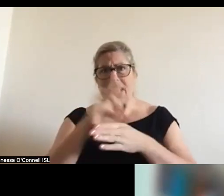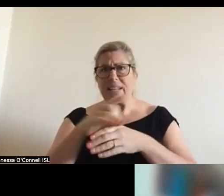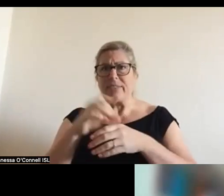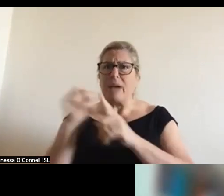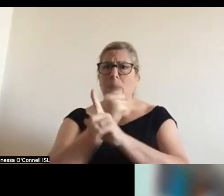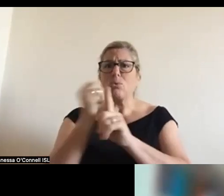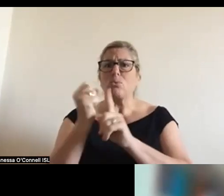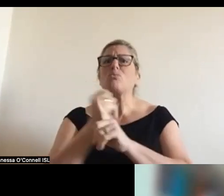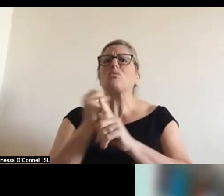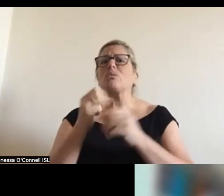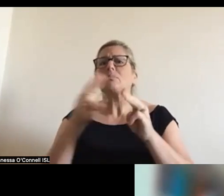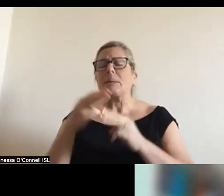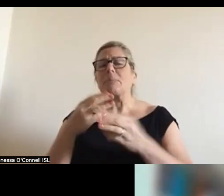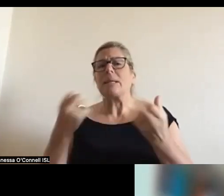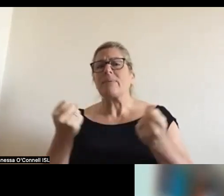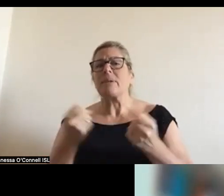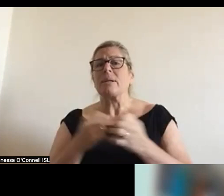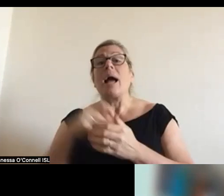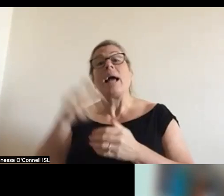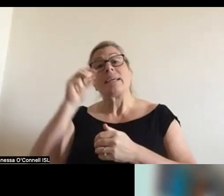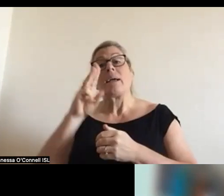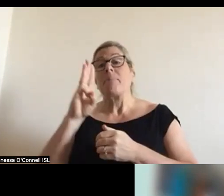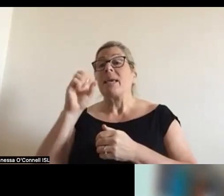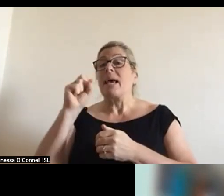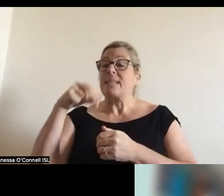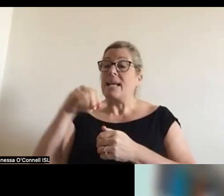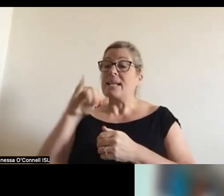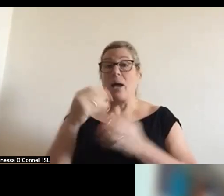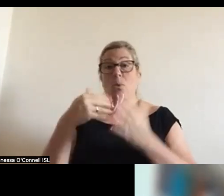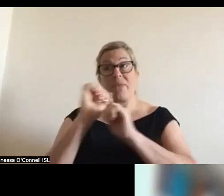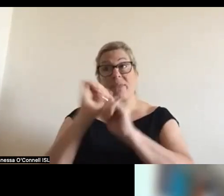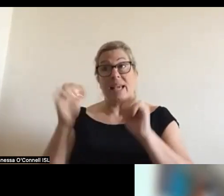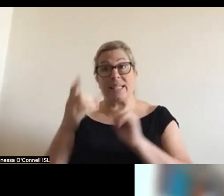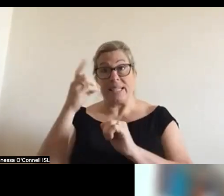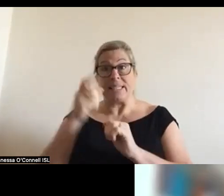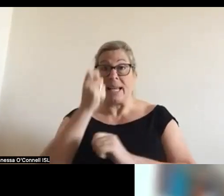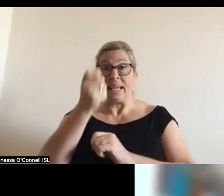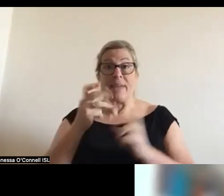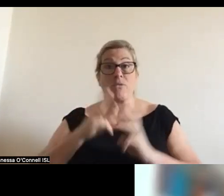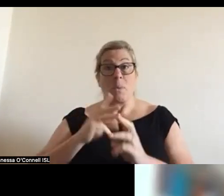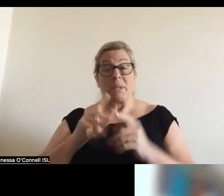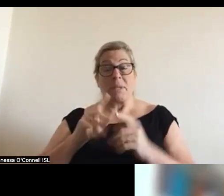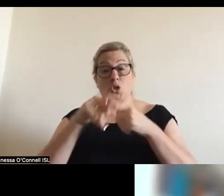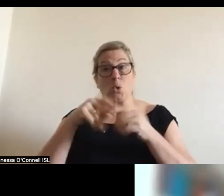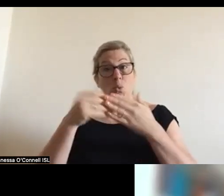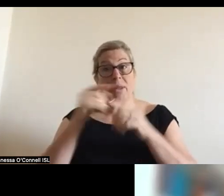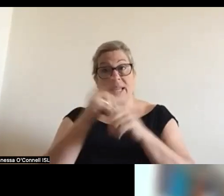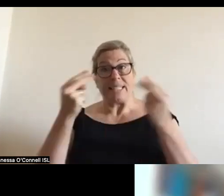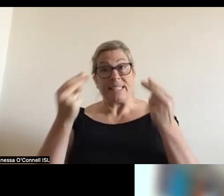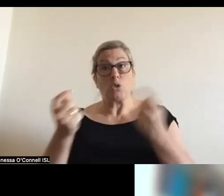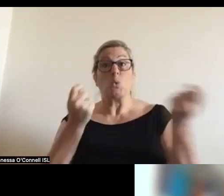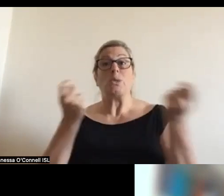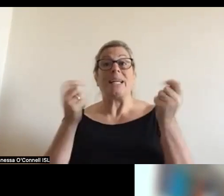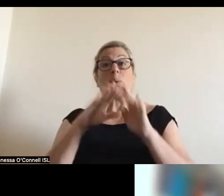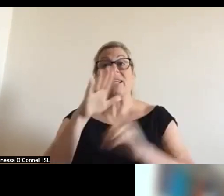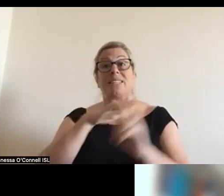So I think what the PSNI did in Northern Ireland is really helpful, where they give the women the tools they needed to deal with the abuse. It's not really the answer,